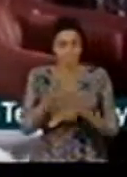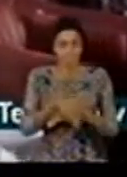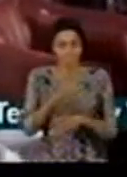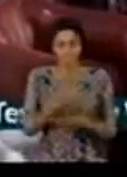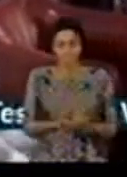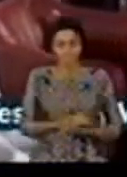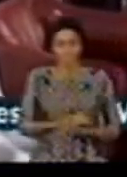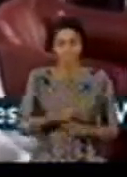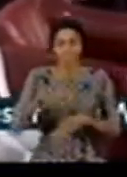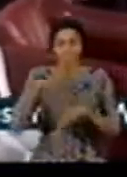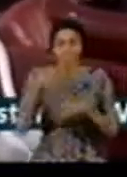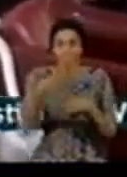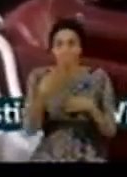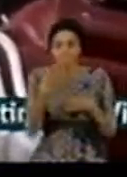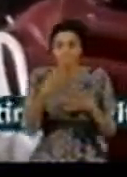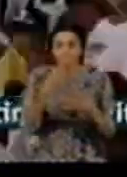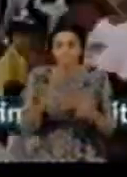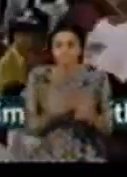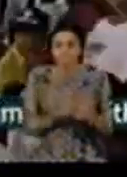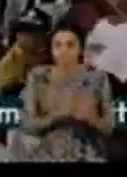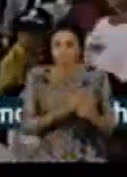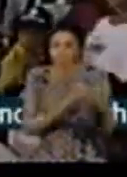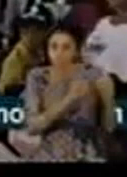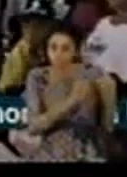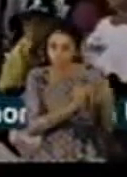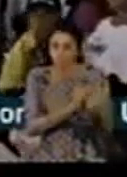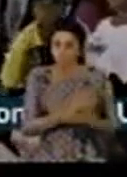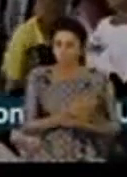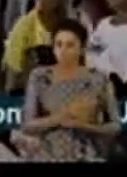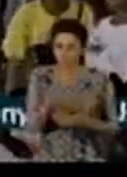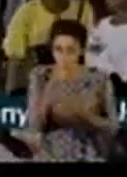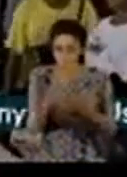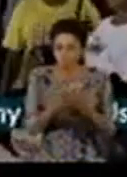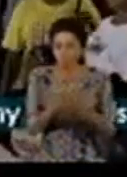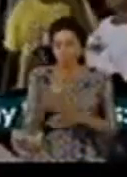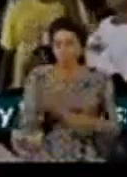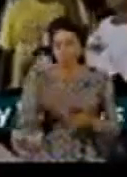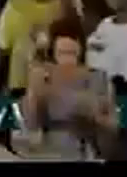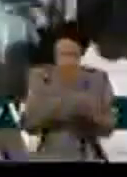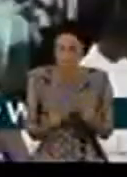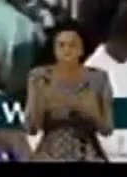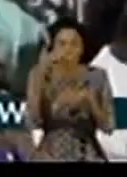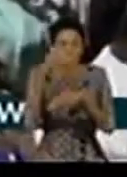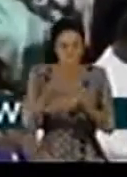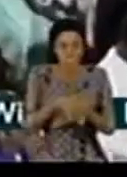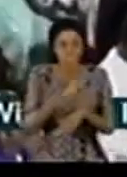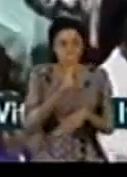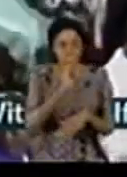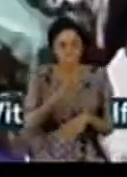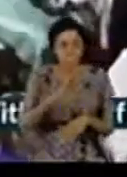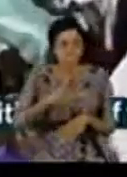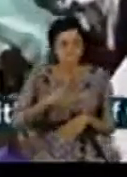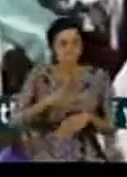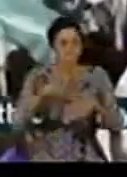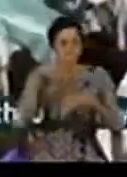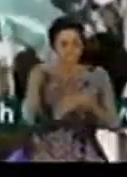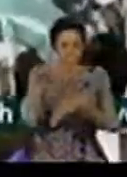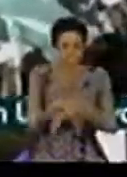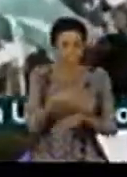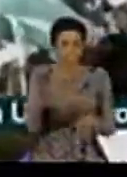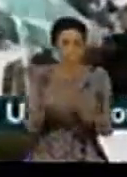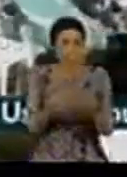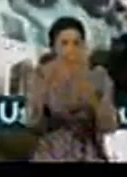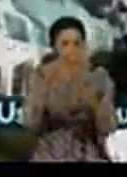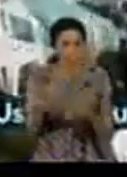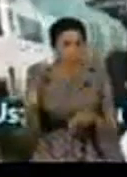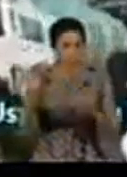are not convinced. Say, tonight is my night. Yes. As you are seated there, the power of God has been